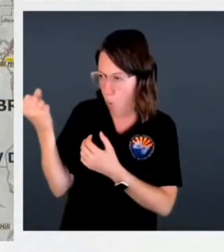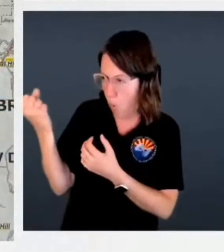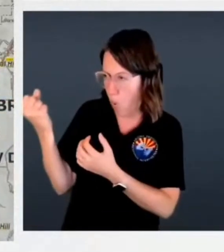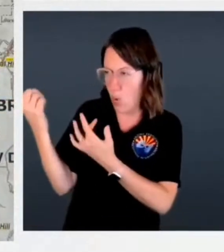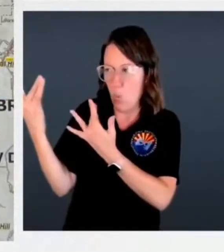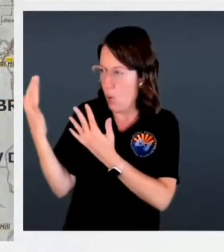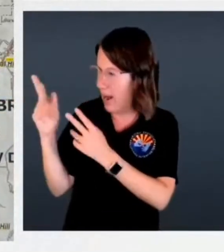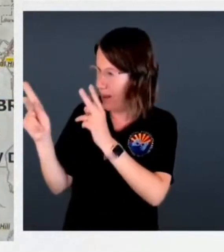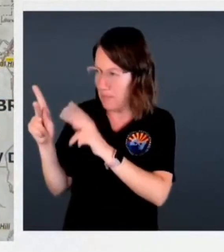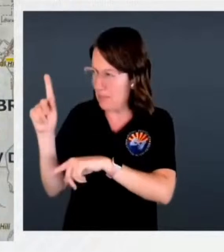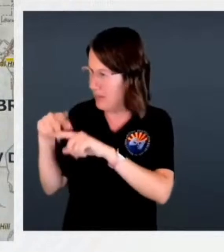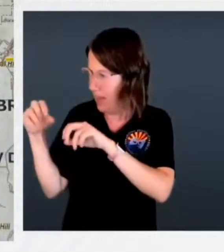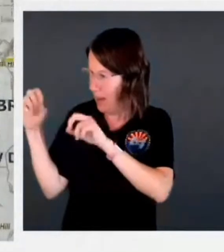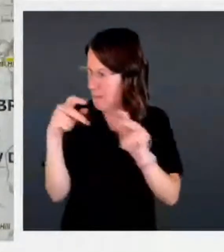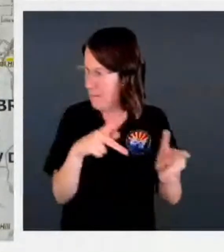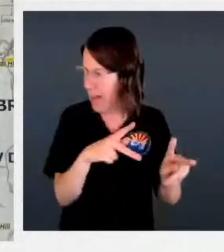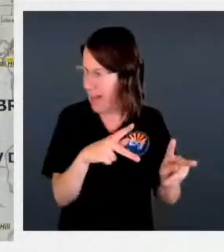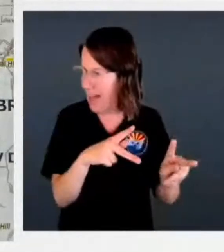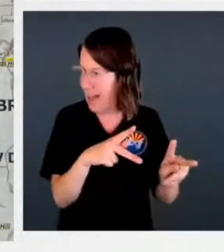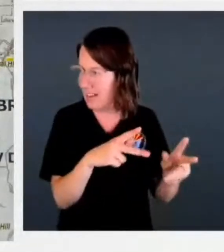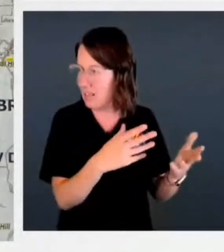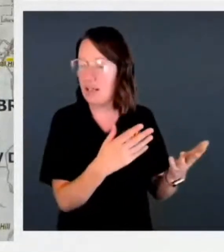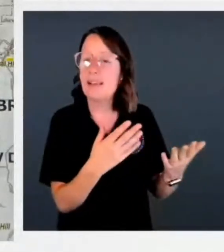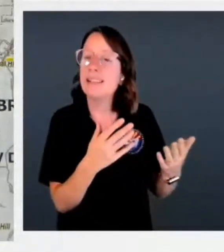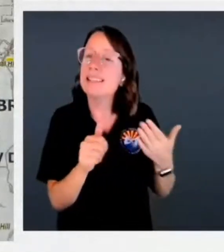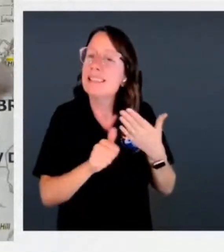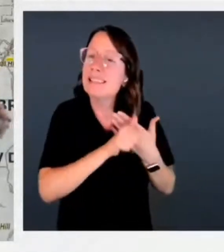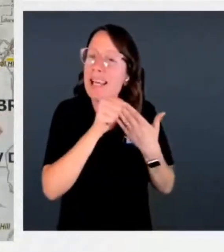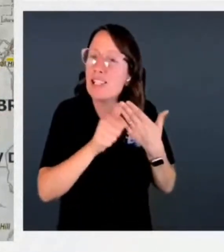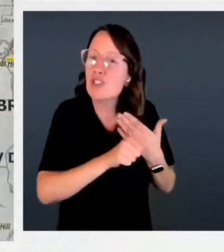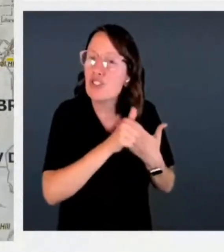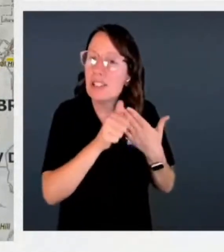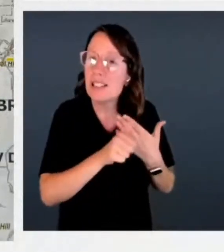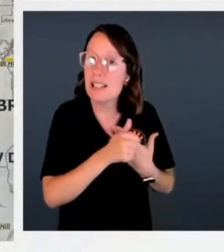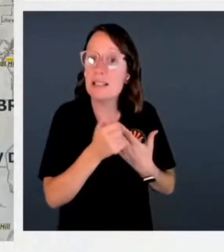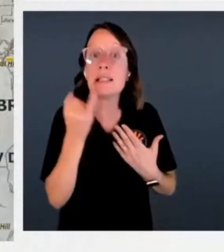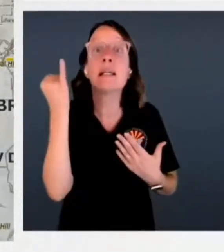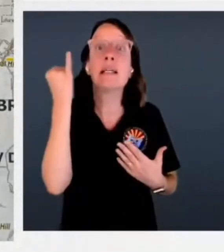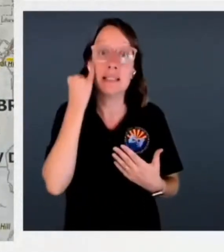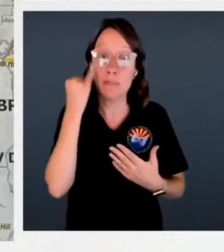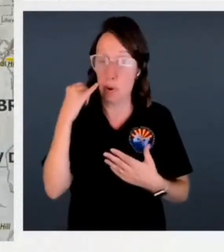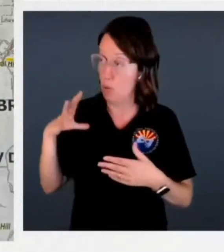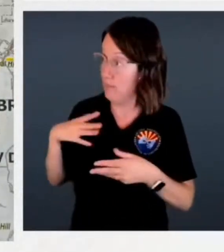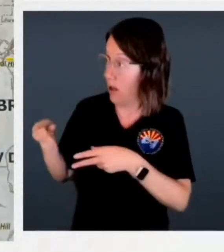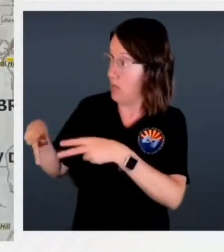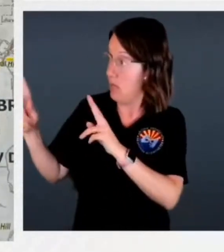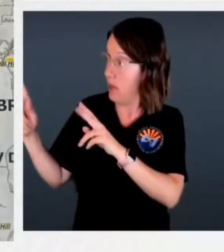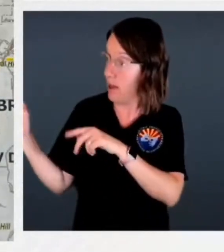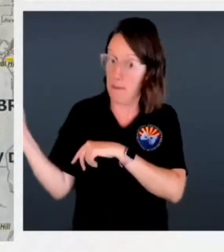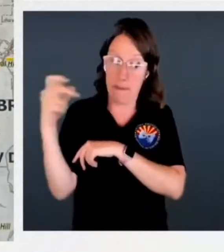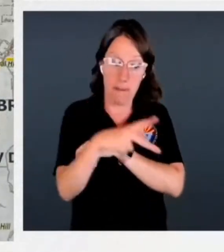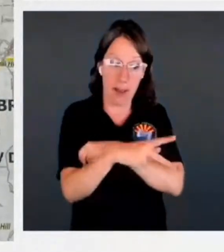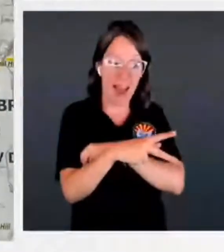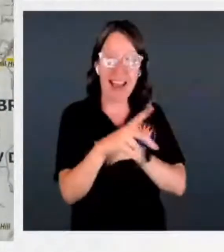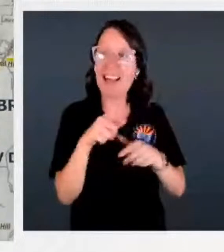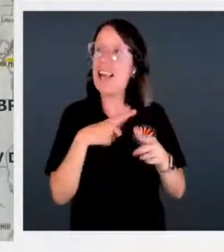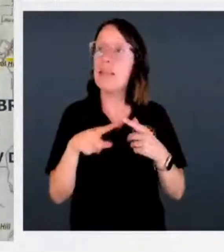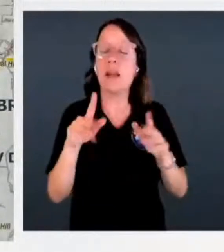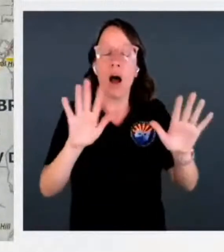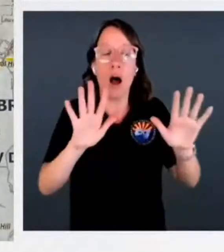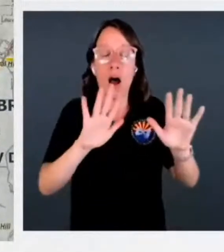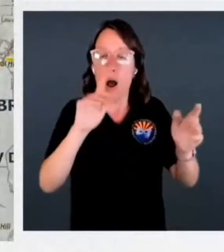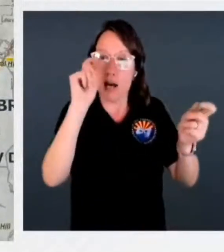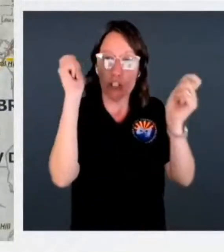way, only to have moments to go back in and try to get you out. So just recognize